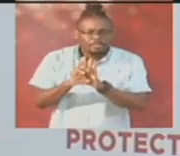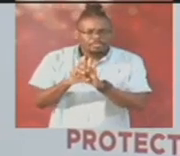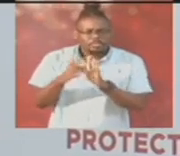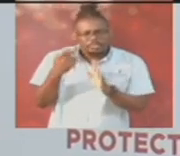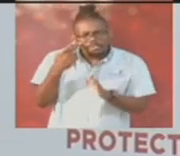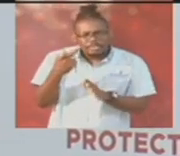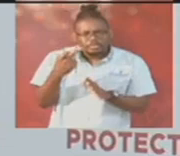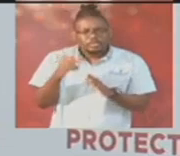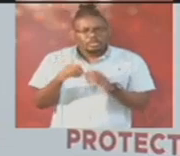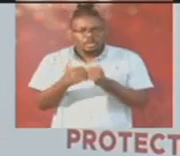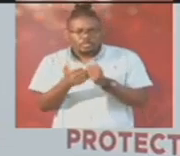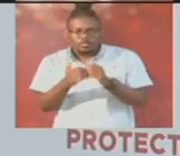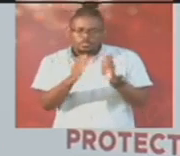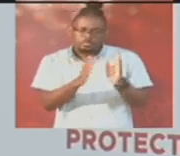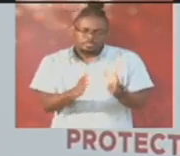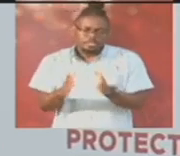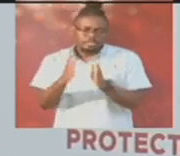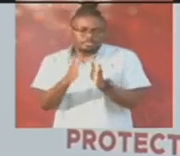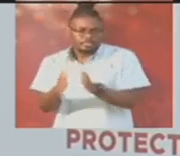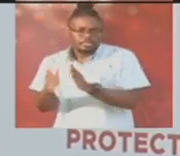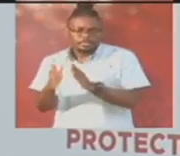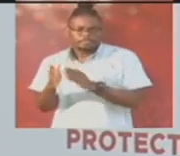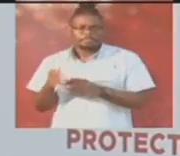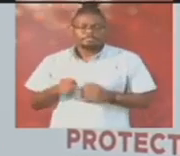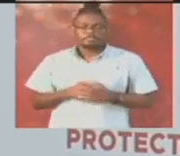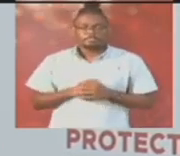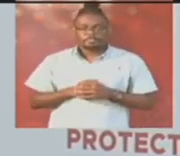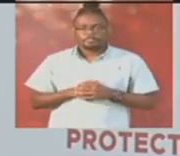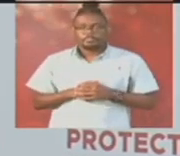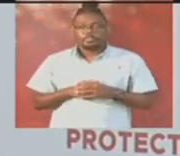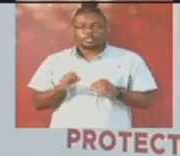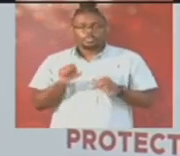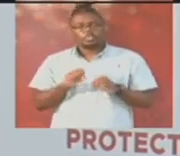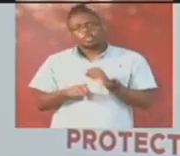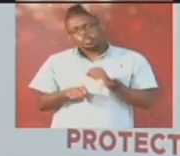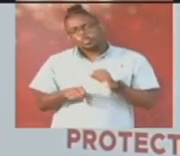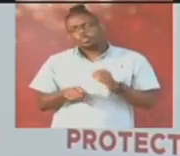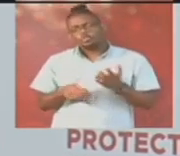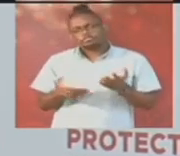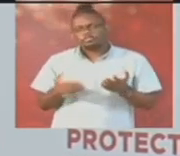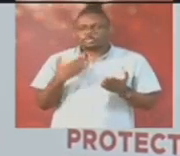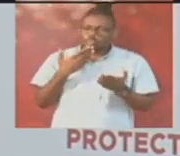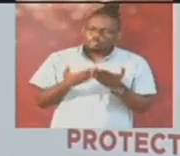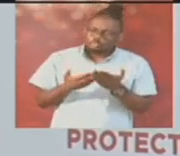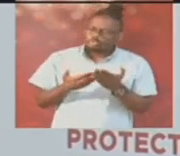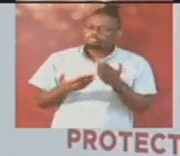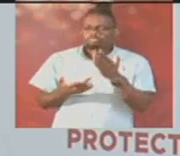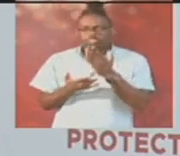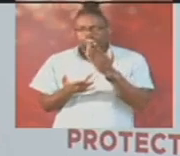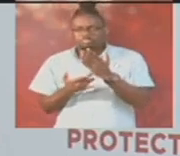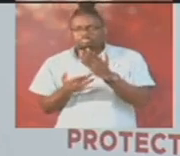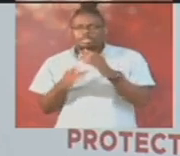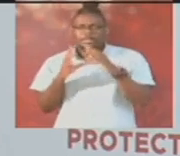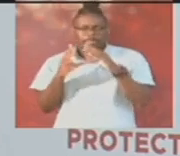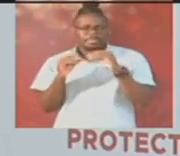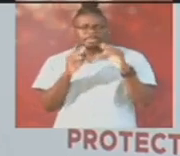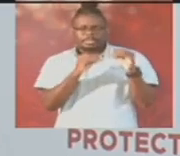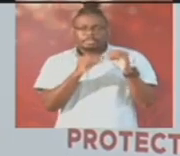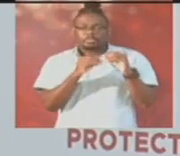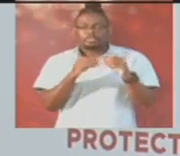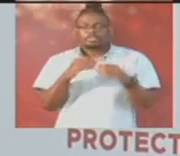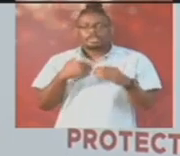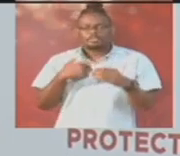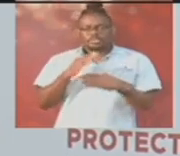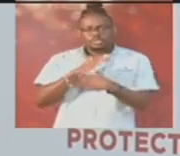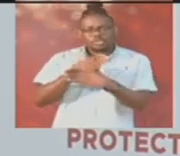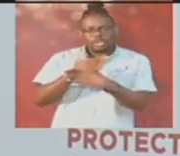used. All things being equal, I think it was a good technical meeting that we had, and we were able to share ideas going both